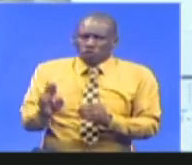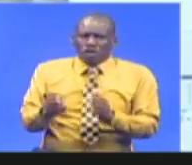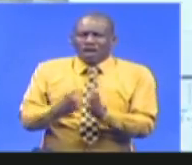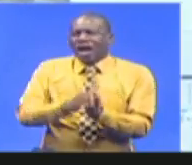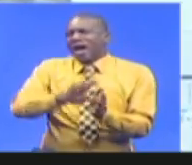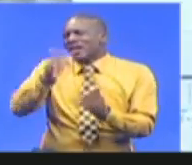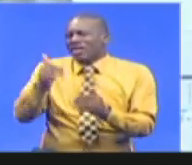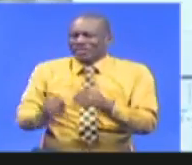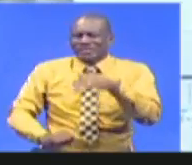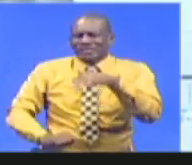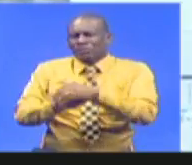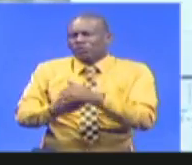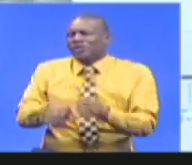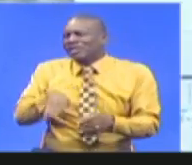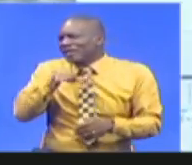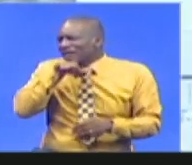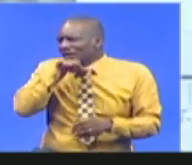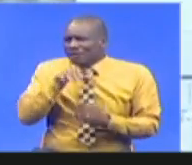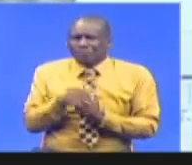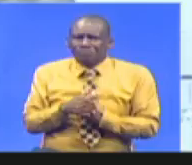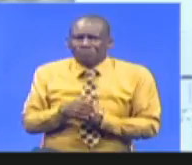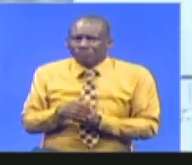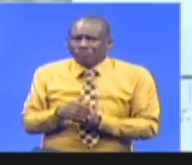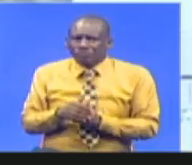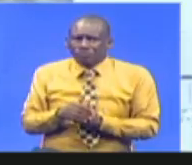others that support Raila Odinga,